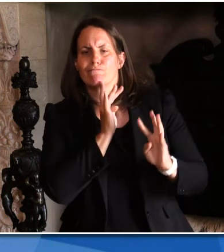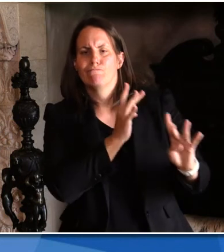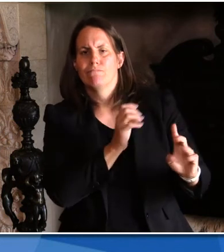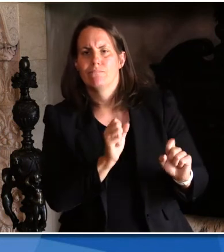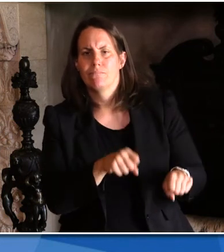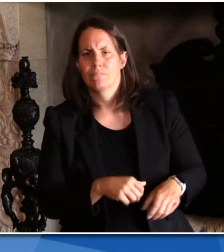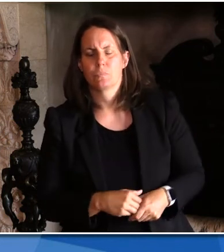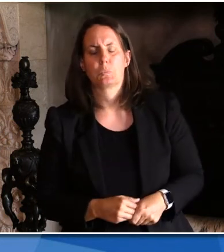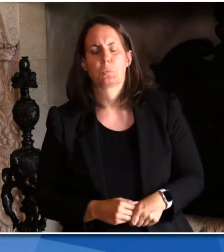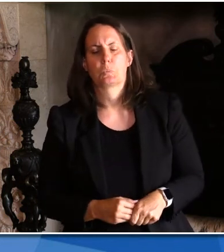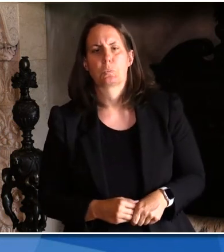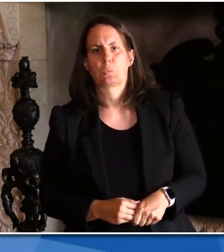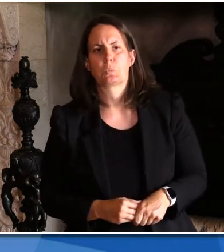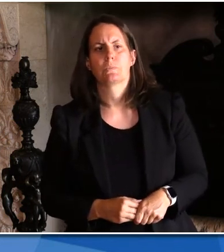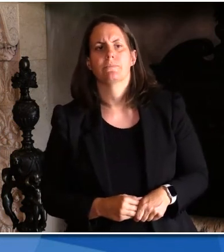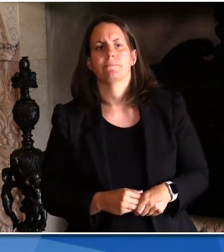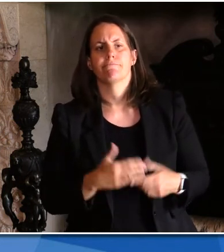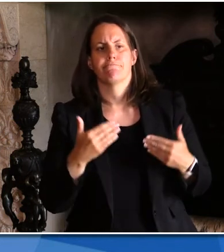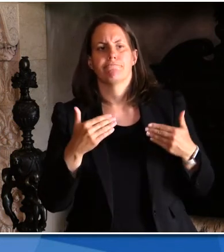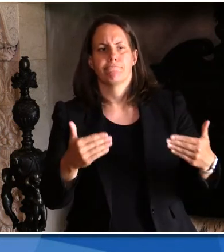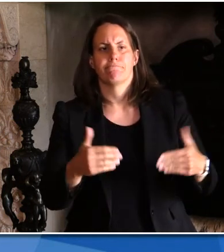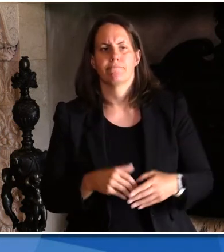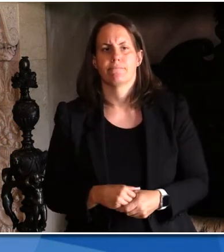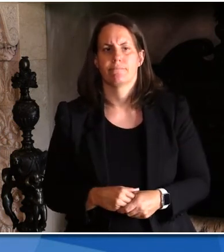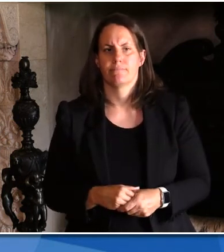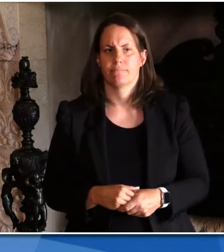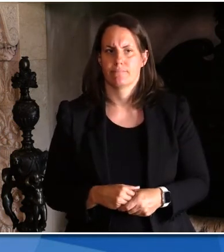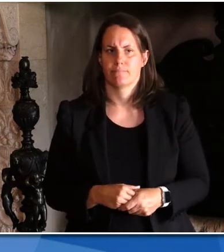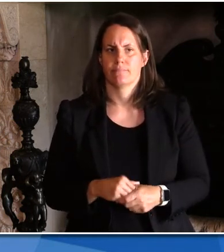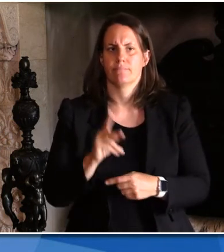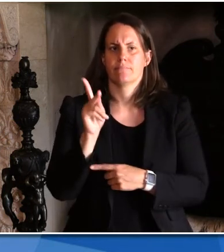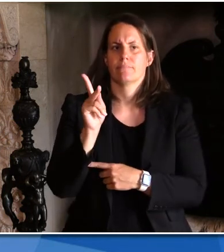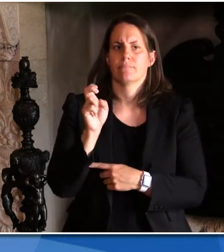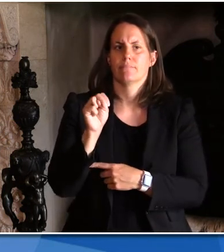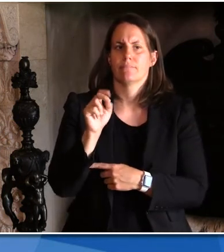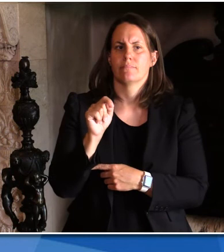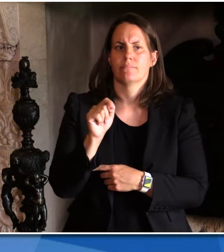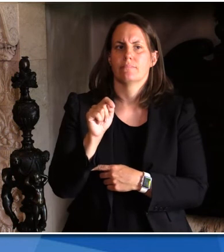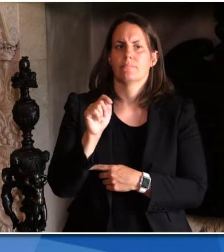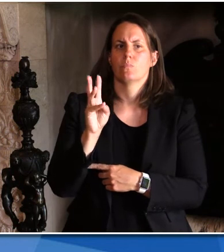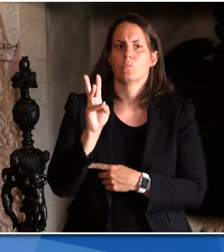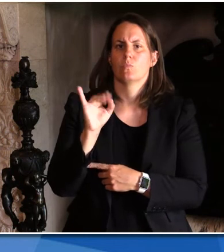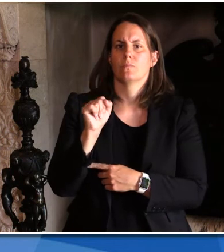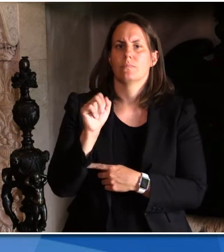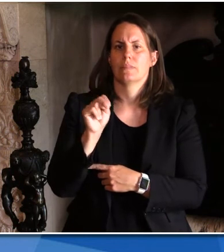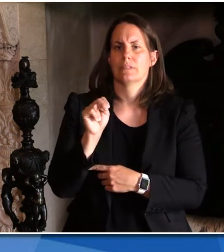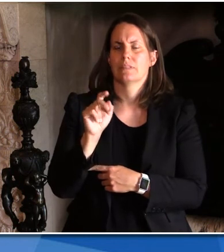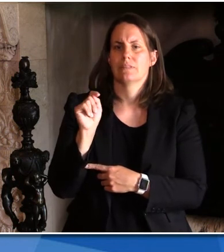Okay, we'll move on then to Kent Wayne Scott from WISN TV in Milwaukee. Kent?